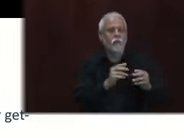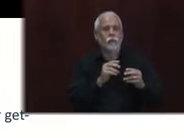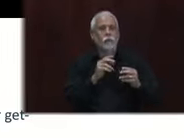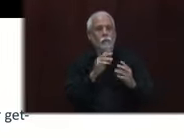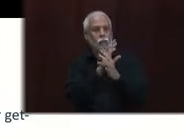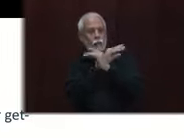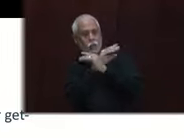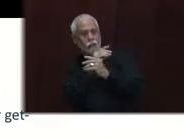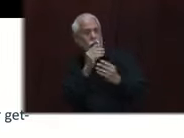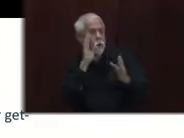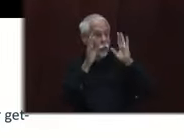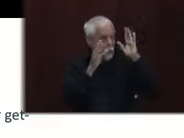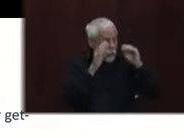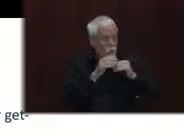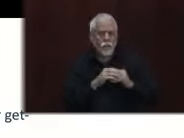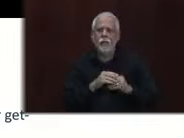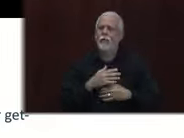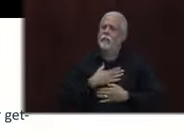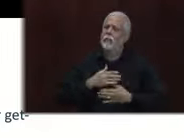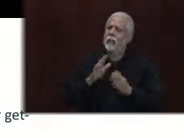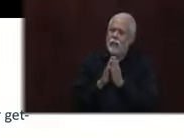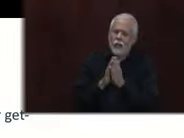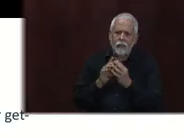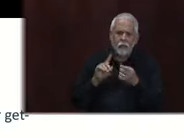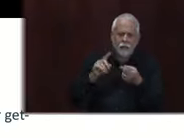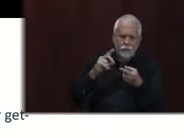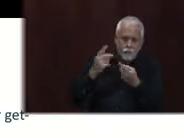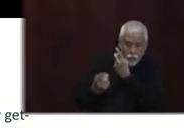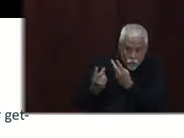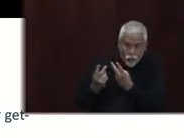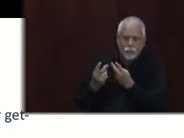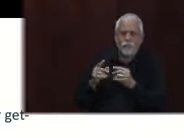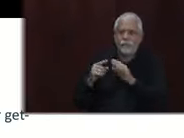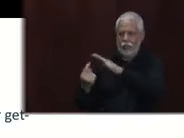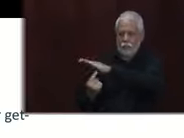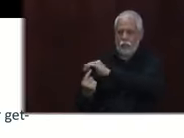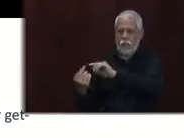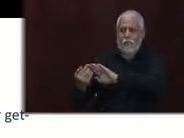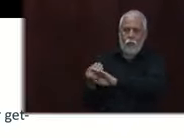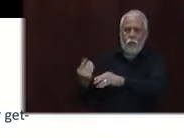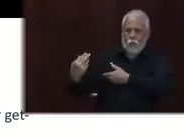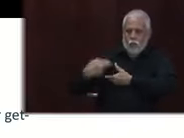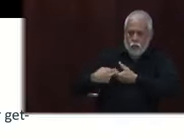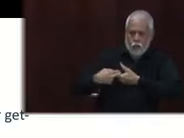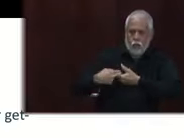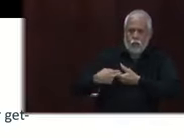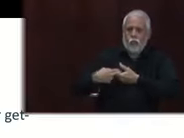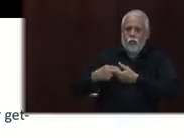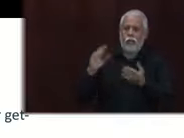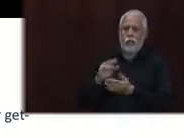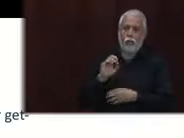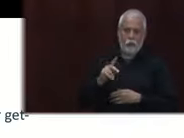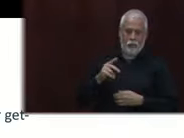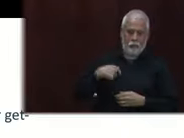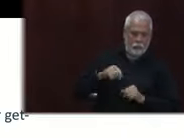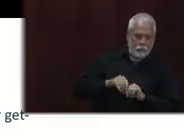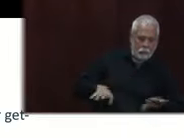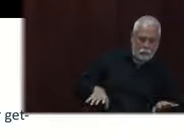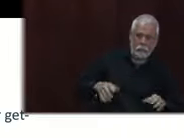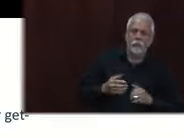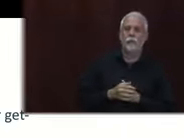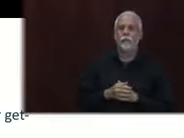greetings. Please ask guests to quarantine prior to attending the gathering to reduce risk to you and